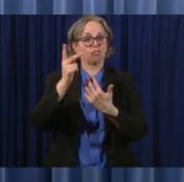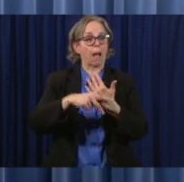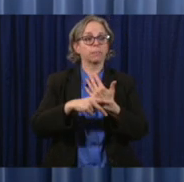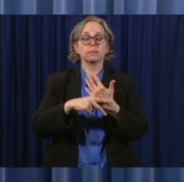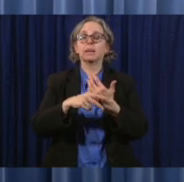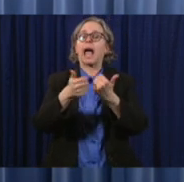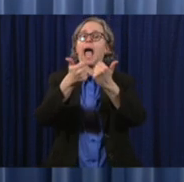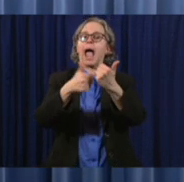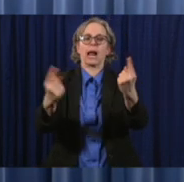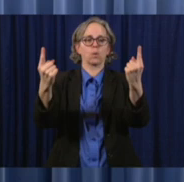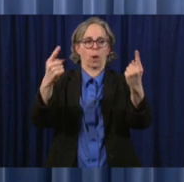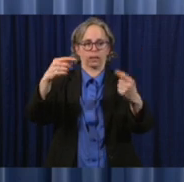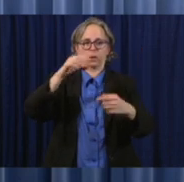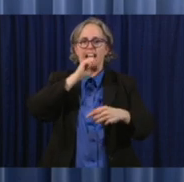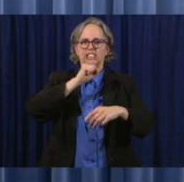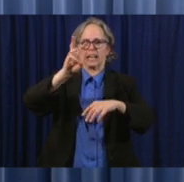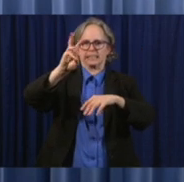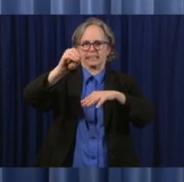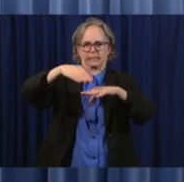older. Yes.